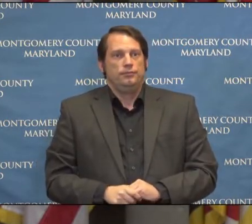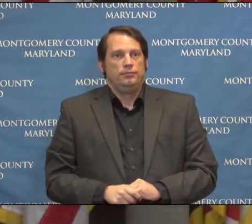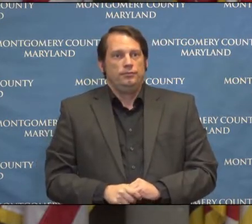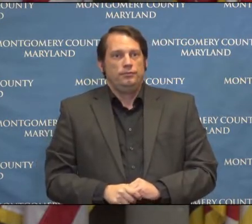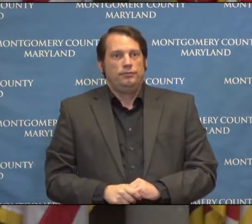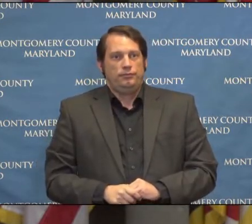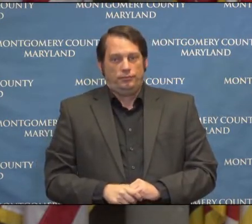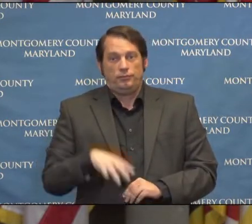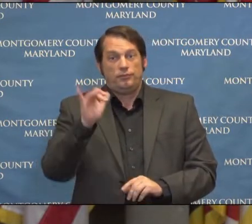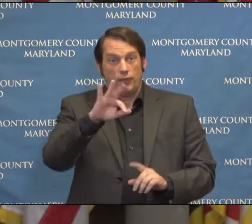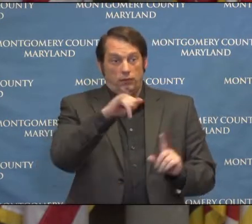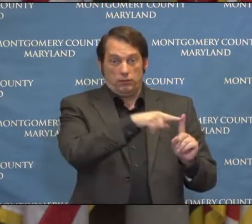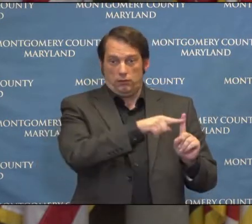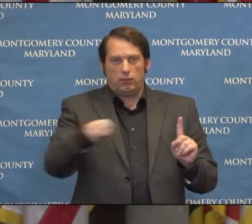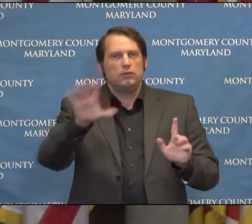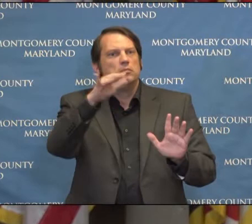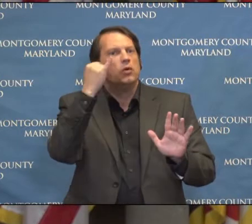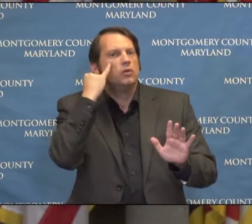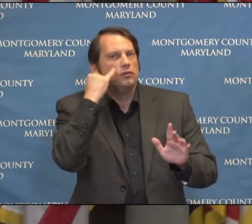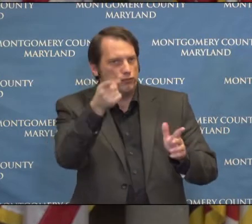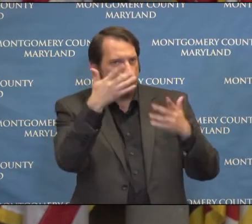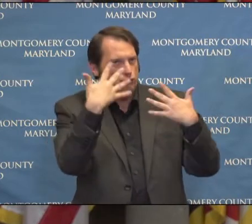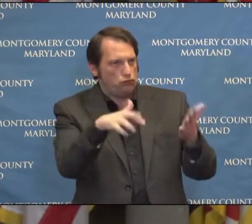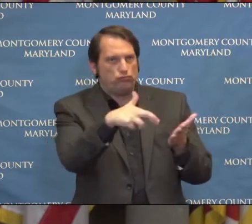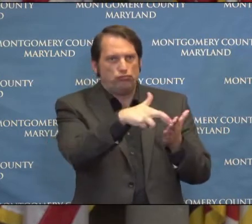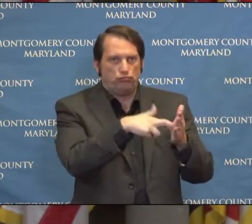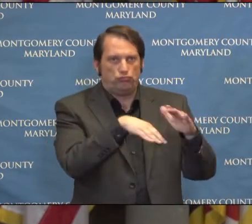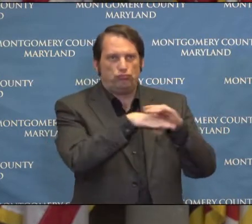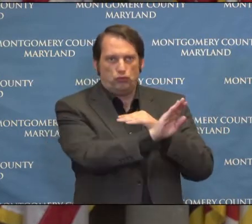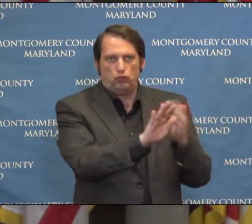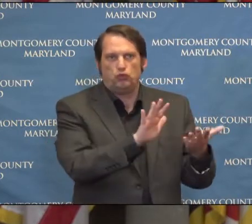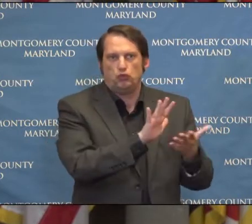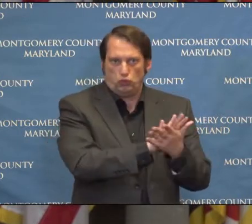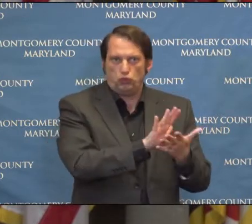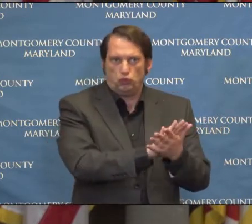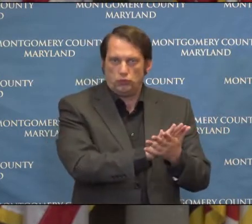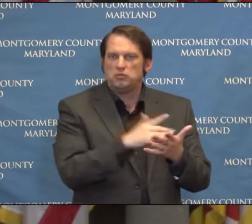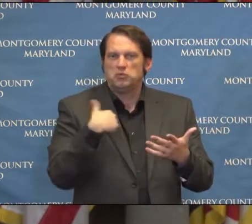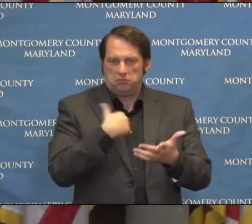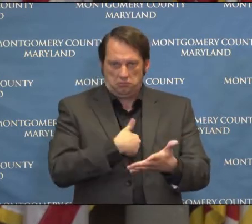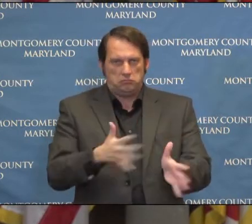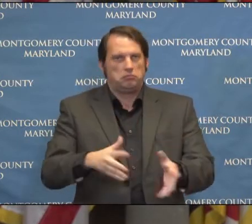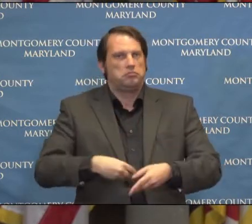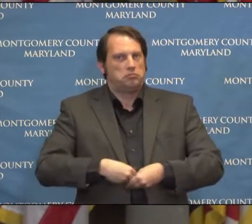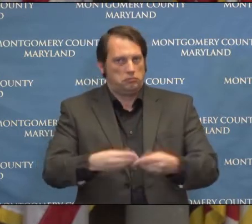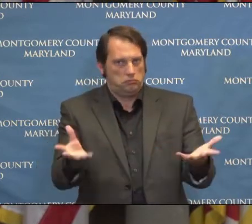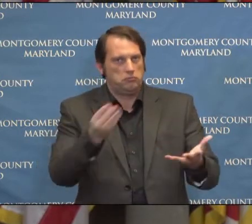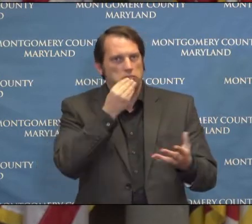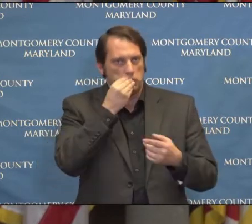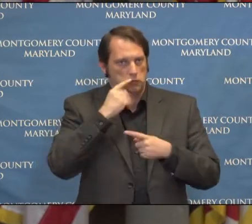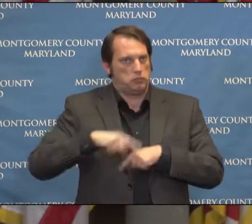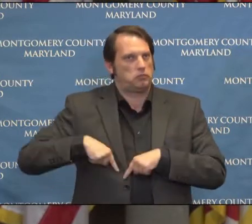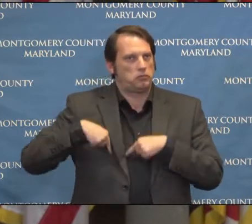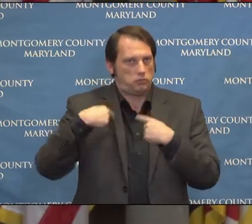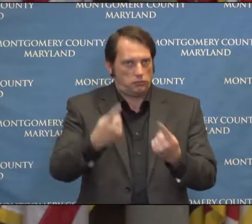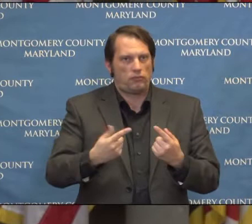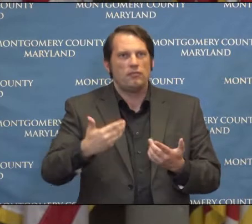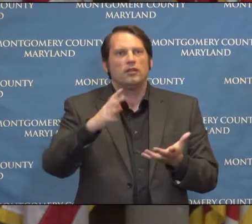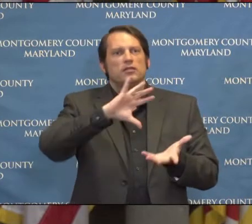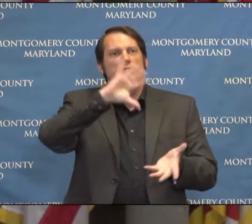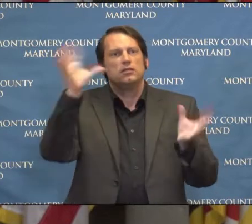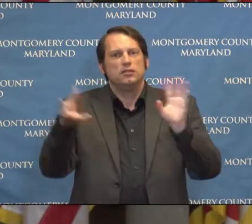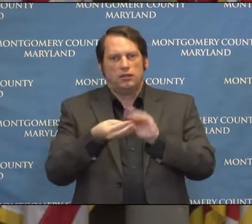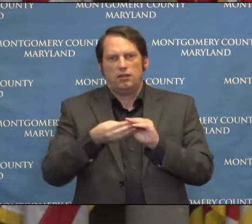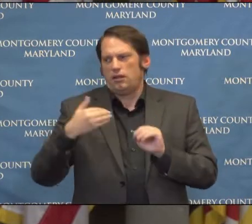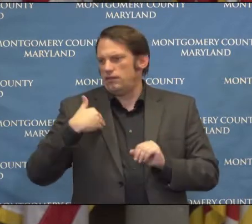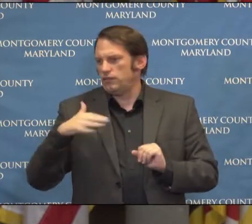continue that service for as long as it's needed. We have 41 different sites plus 7 mobile sites, and we also